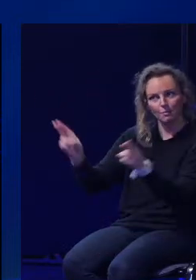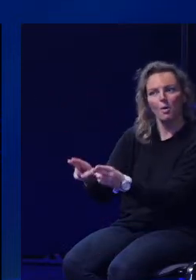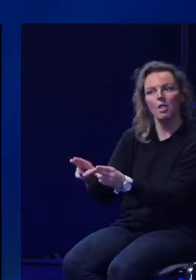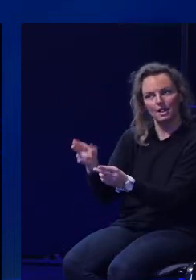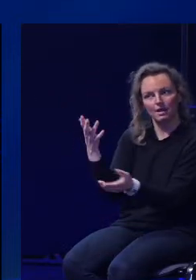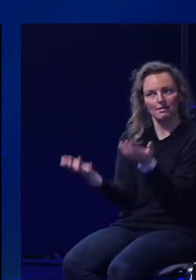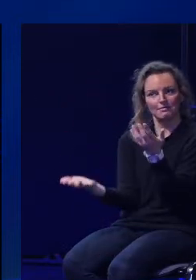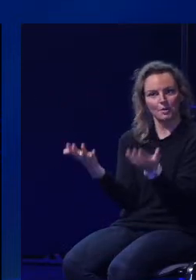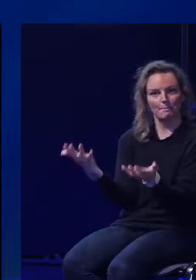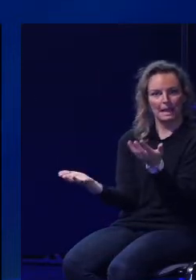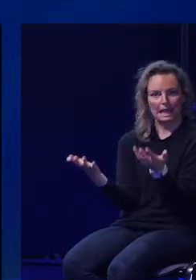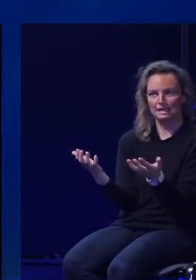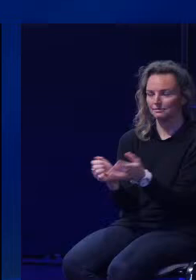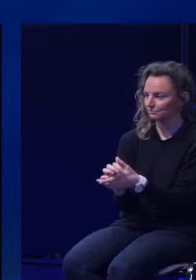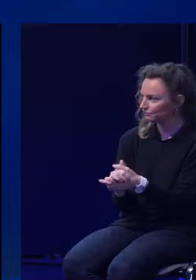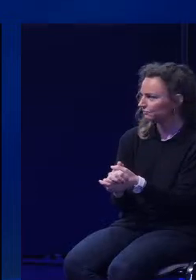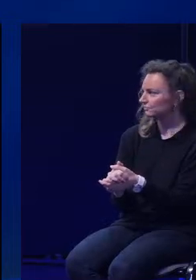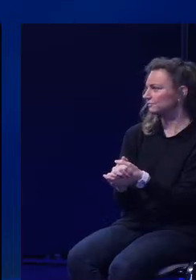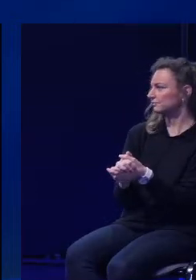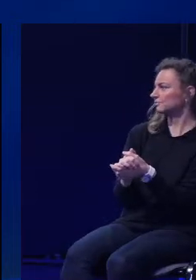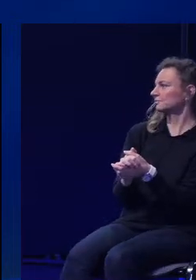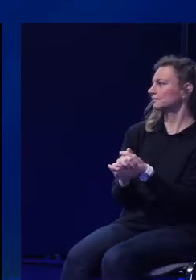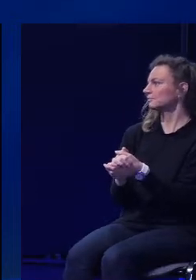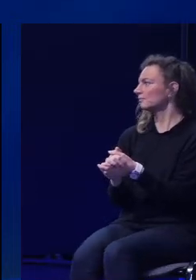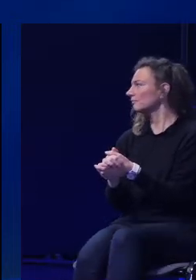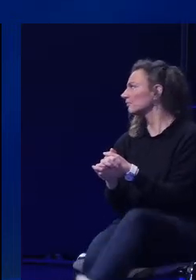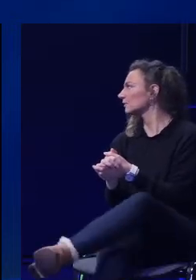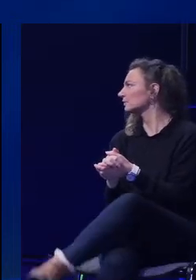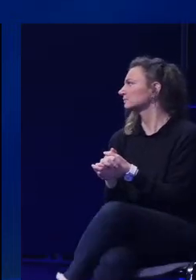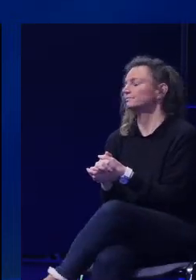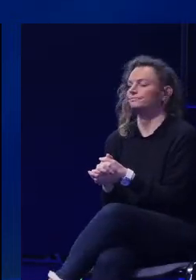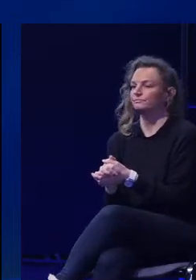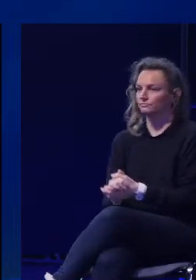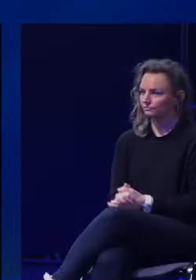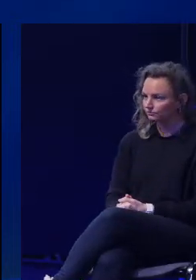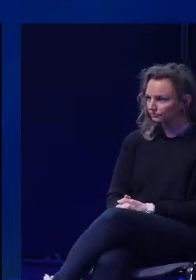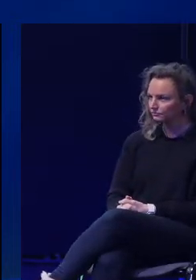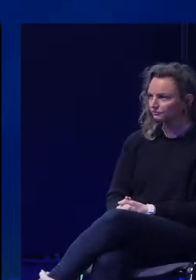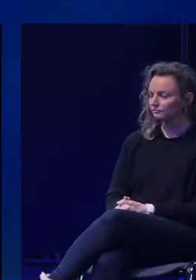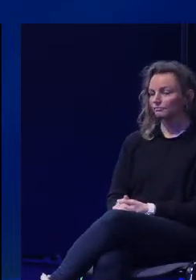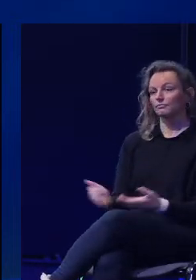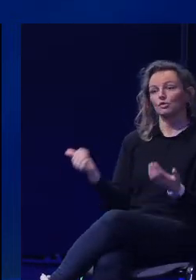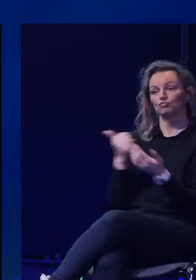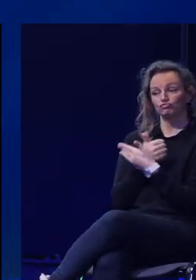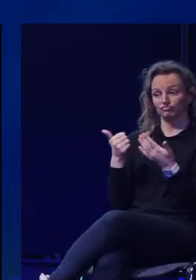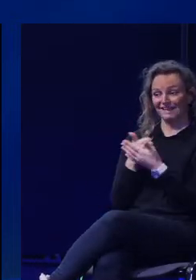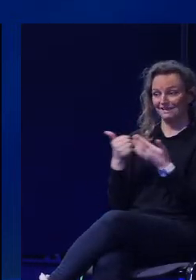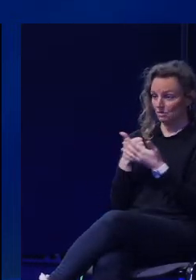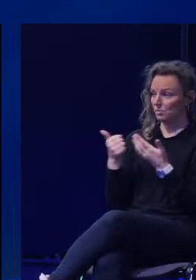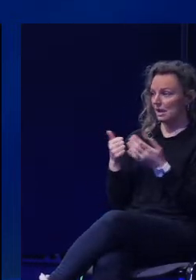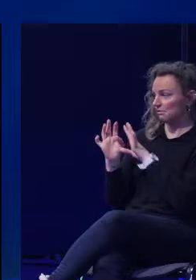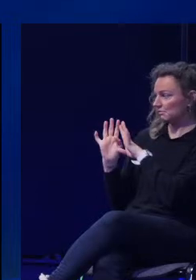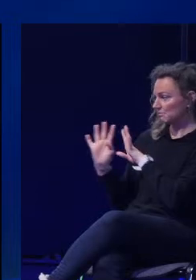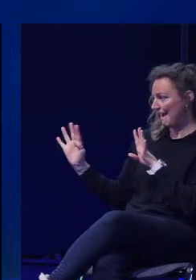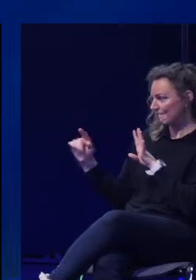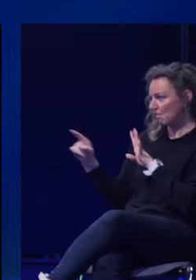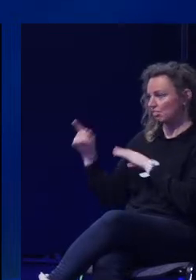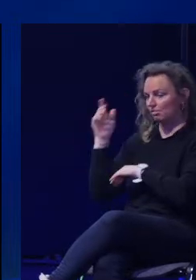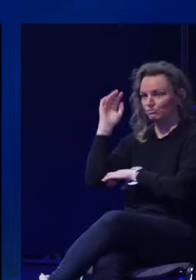of hands. Is that fair? Okay, great. What often happens in presentations like this, that we sort of